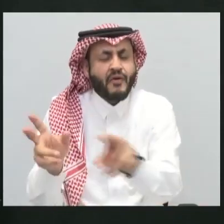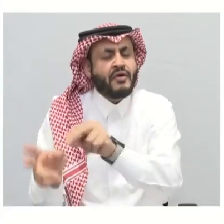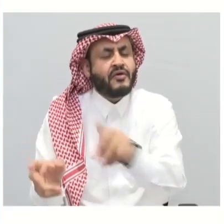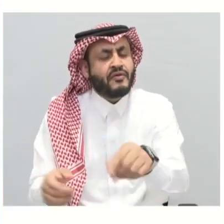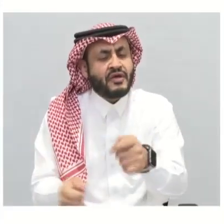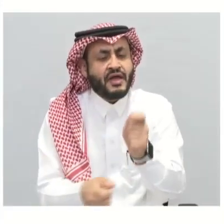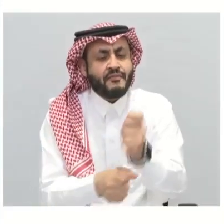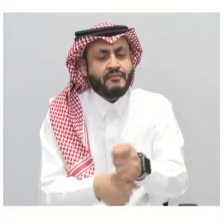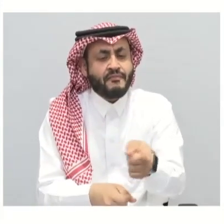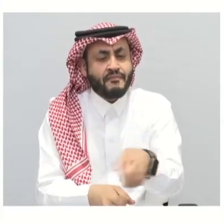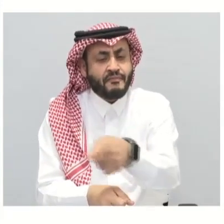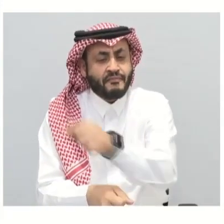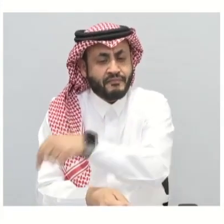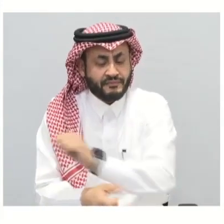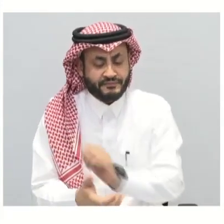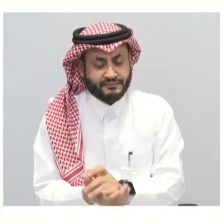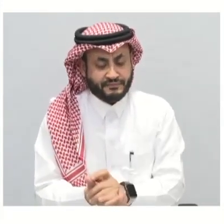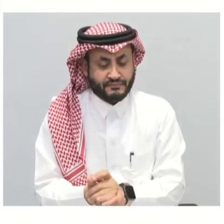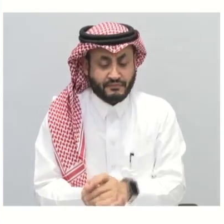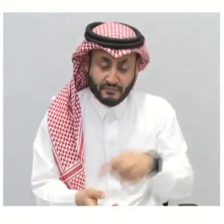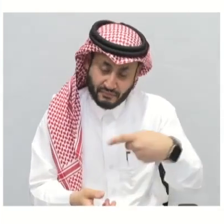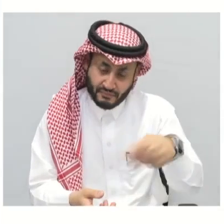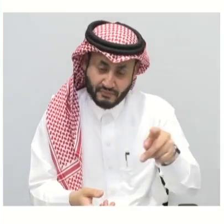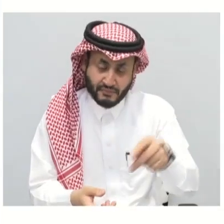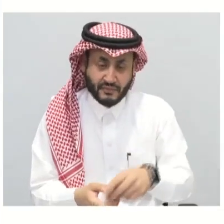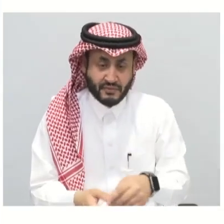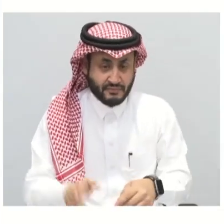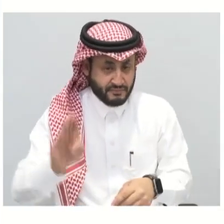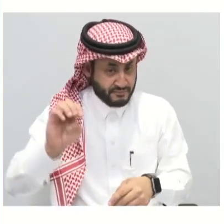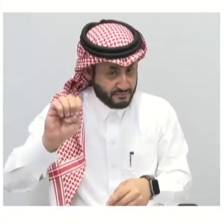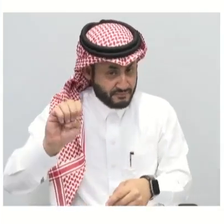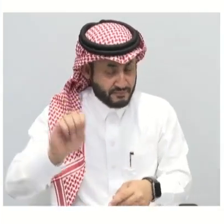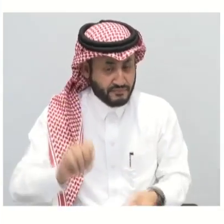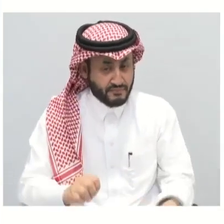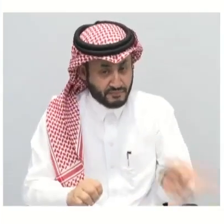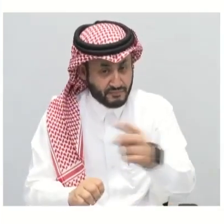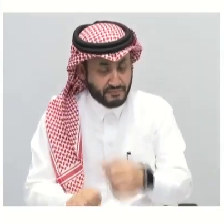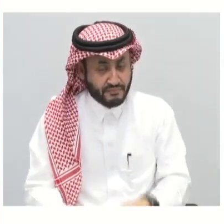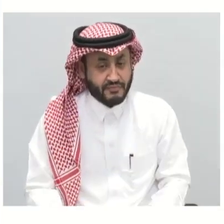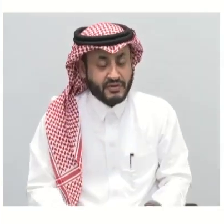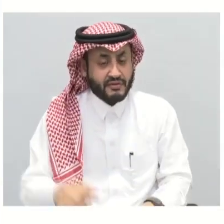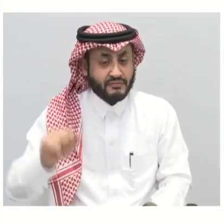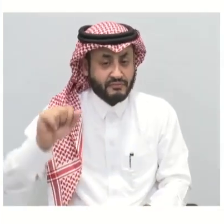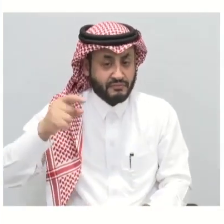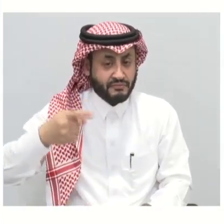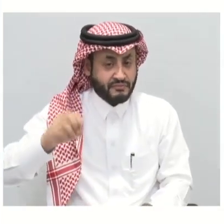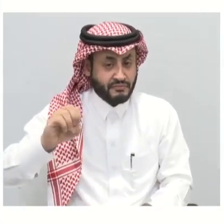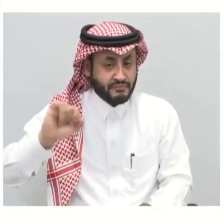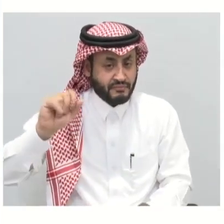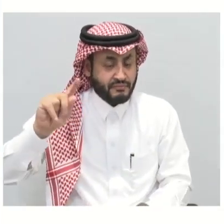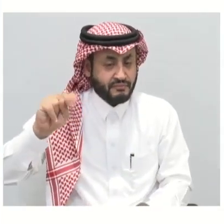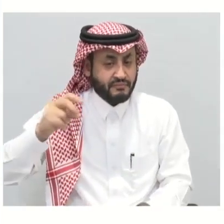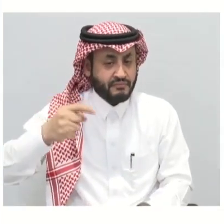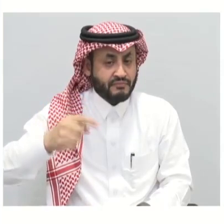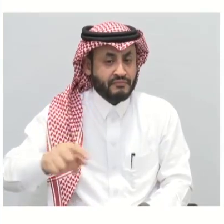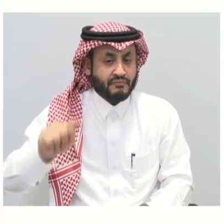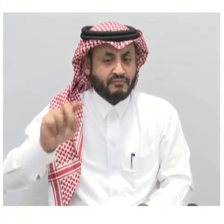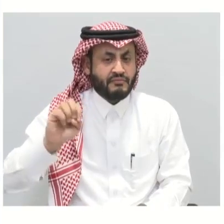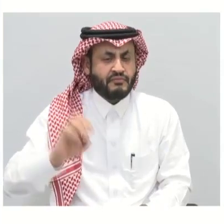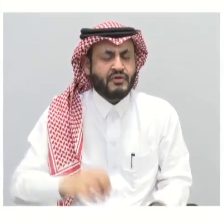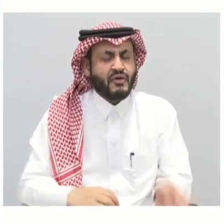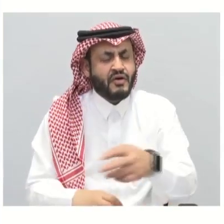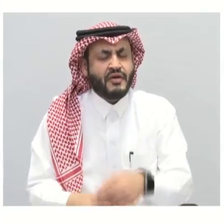progressive. It is also correct to use be, or the verb to be, plus going to, but usually English speakers